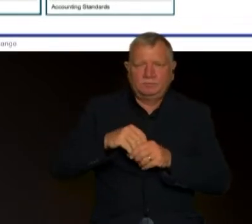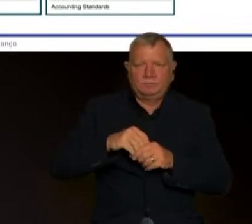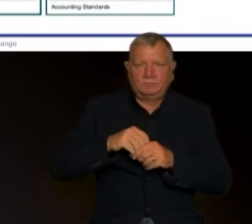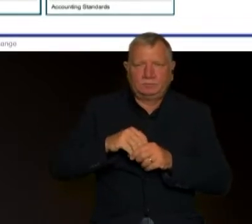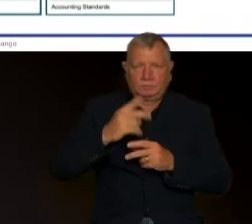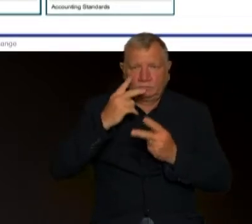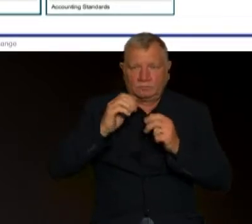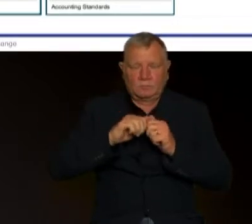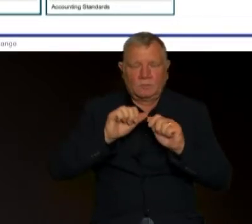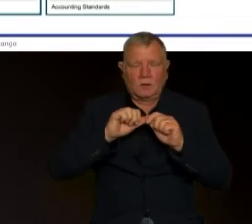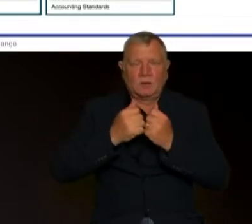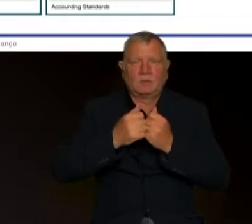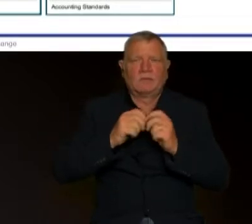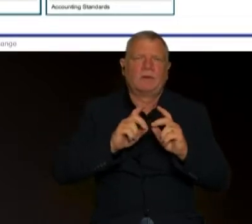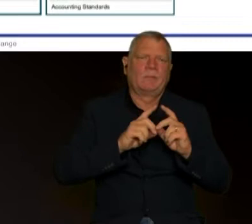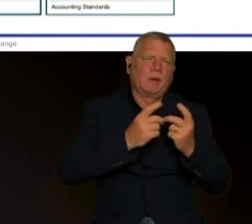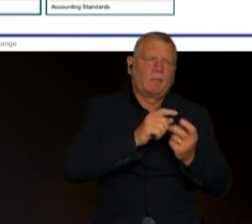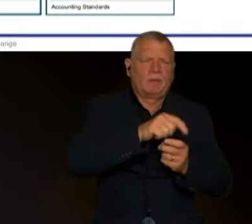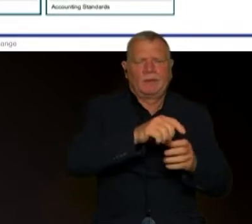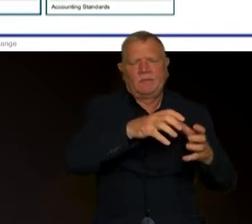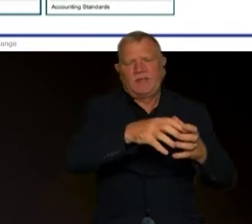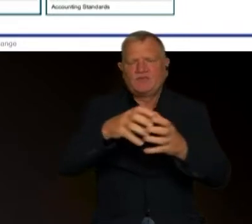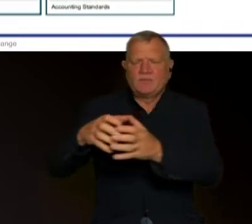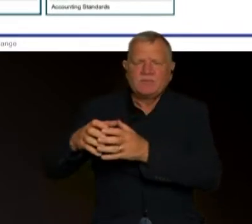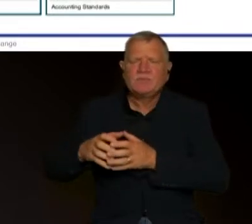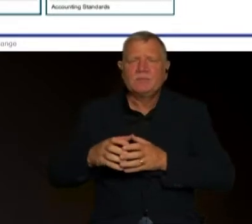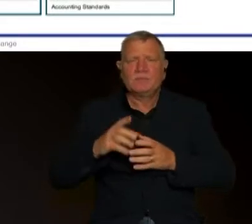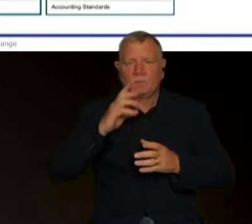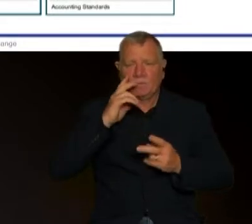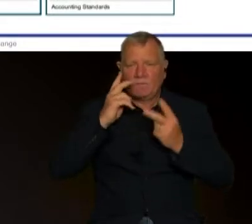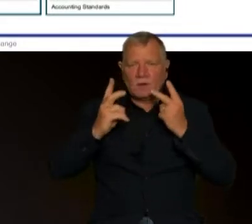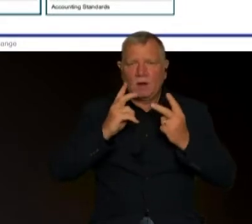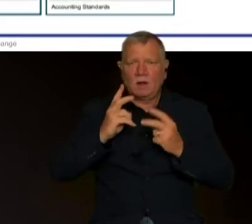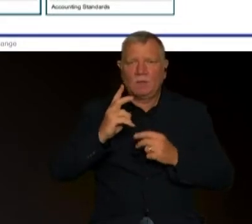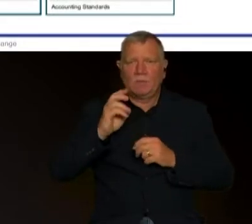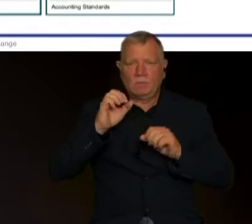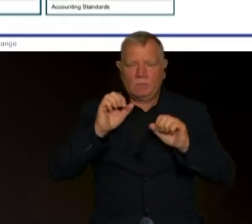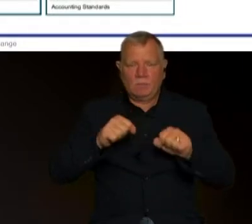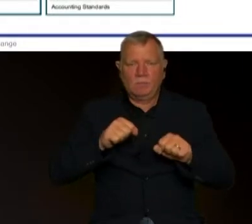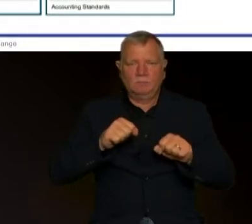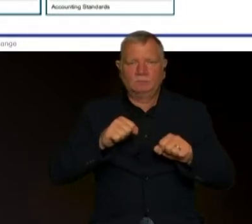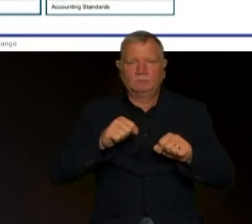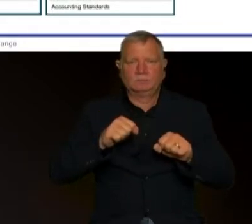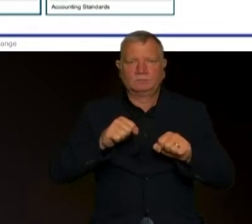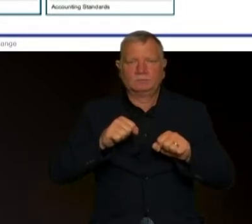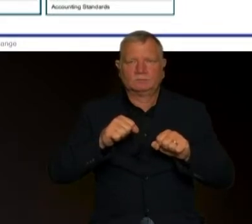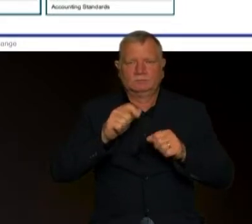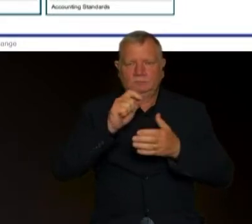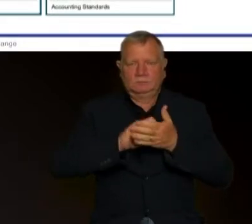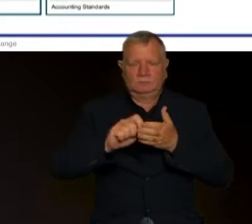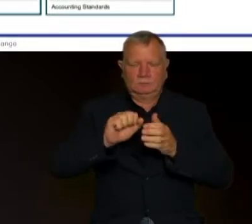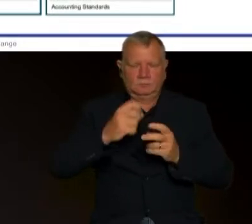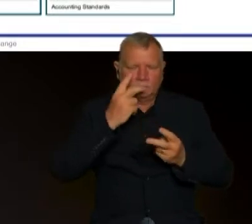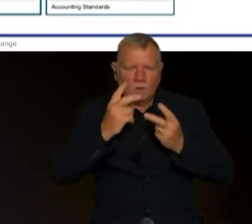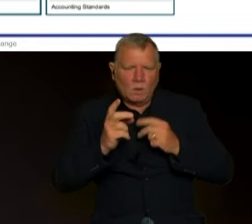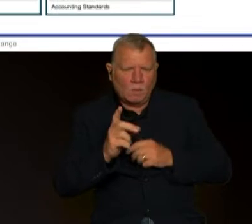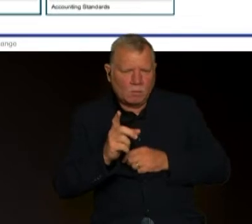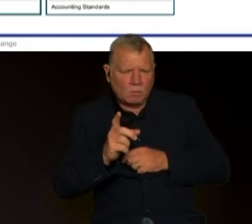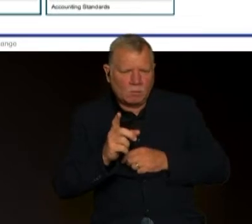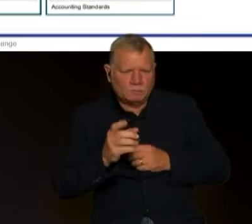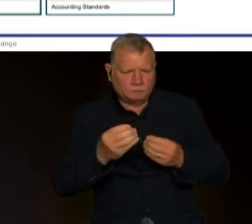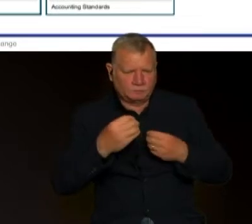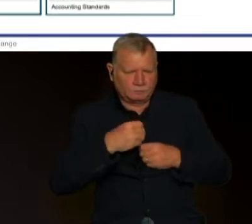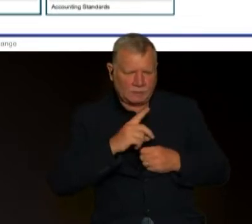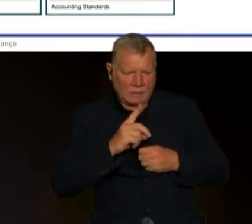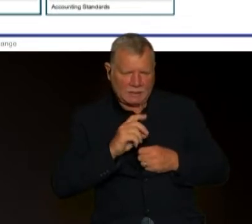And as you know, an agency has departments and divisions. We created visualizations visualization so that the secretary can